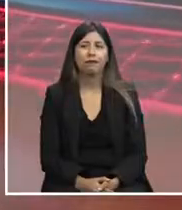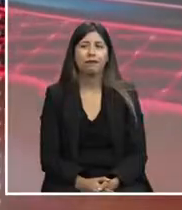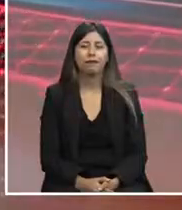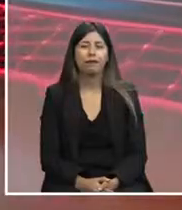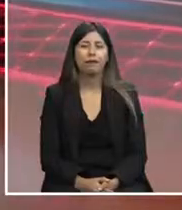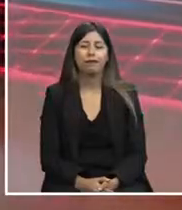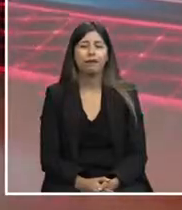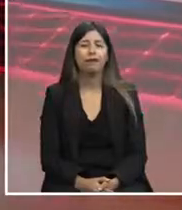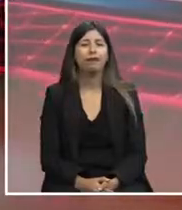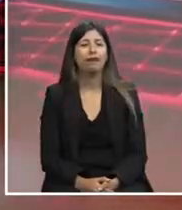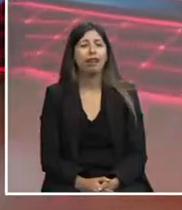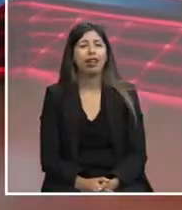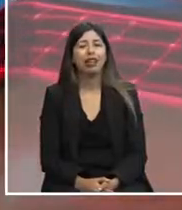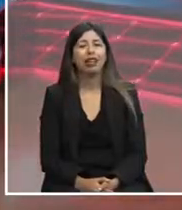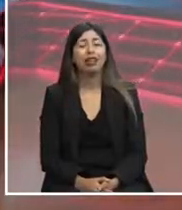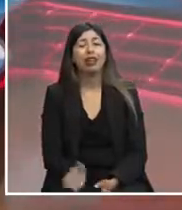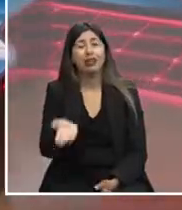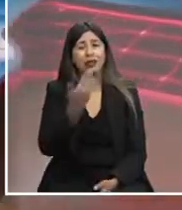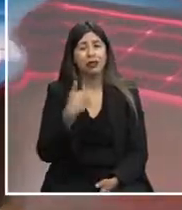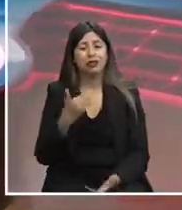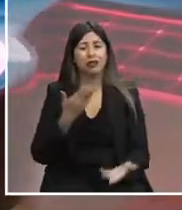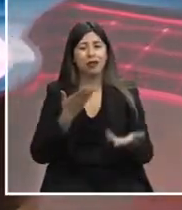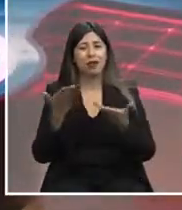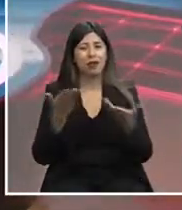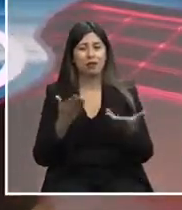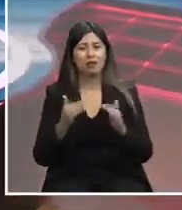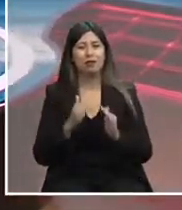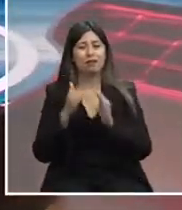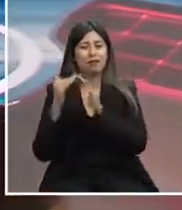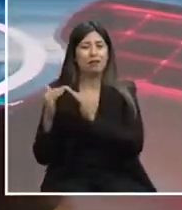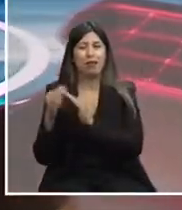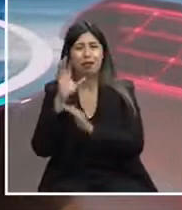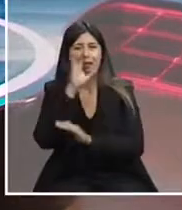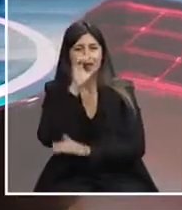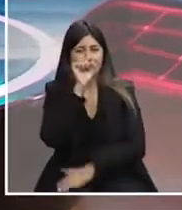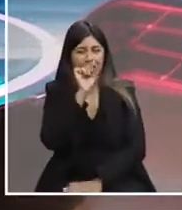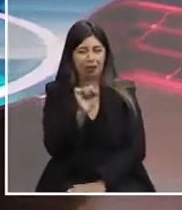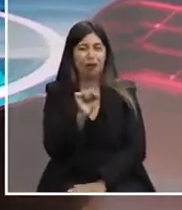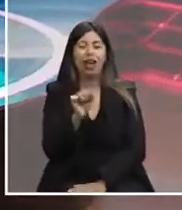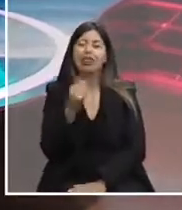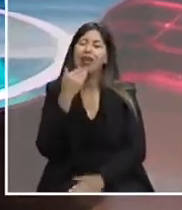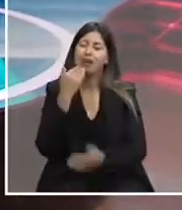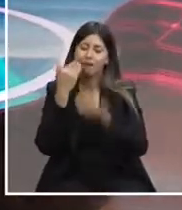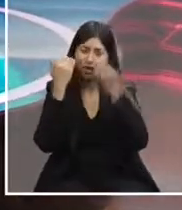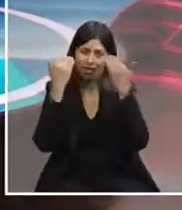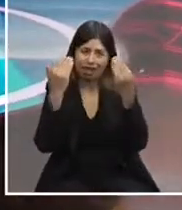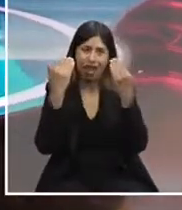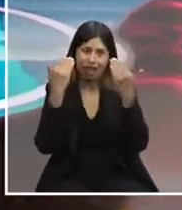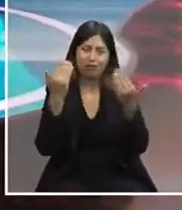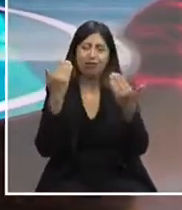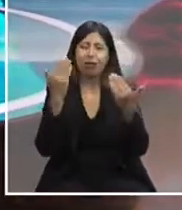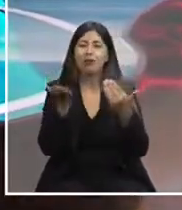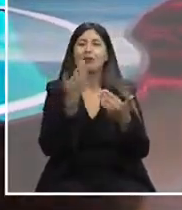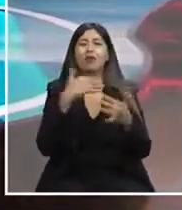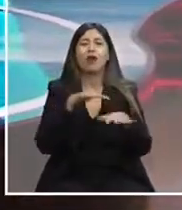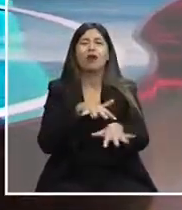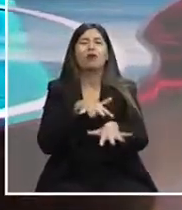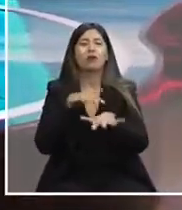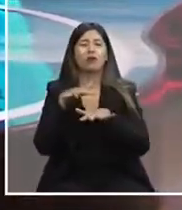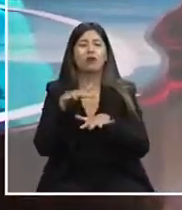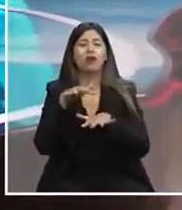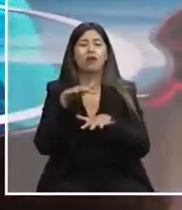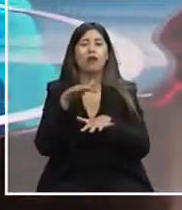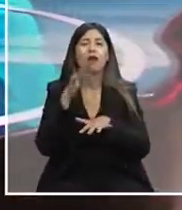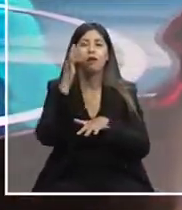Andes, que compartimos con nuestros vecinos peruanos, a quienes también saludamos desde Congreso Futuro